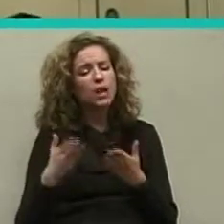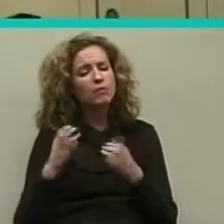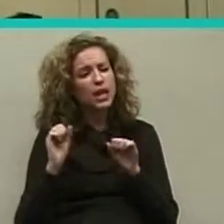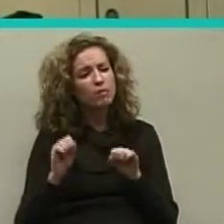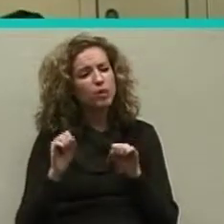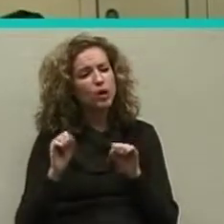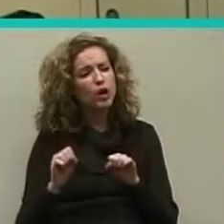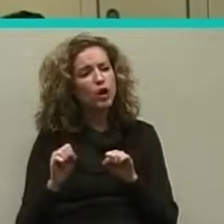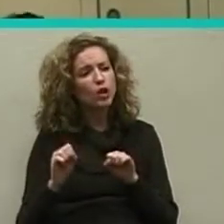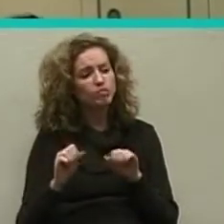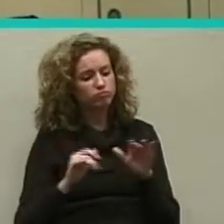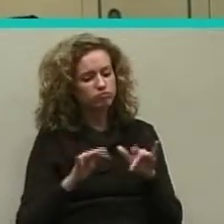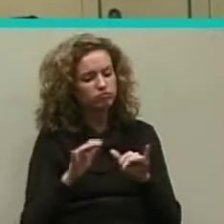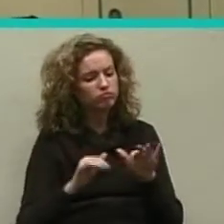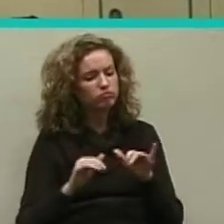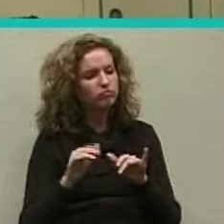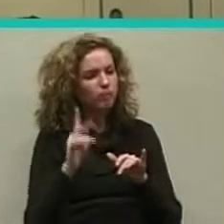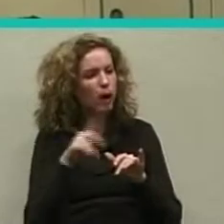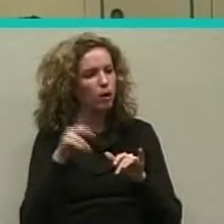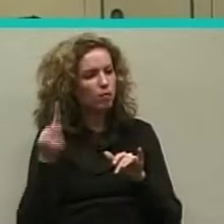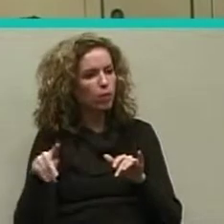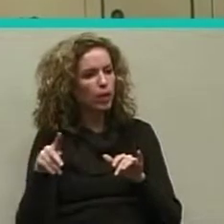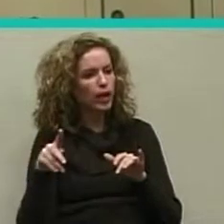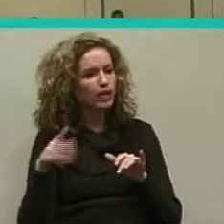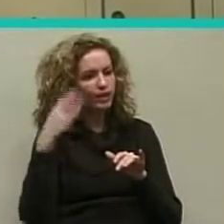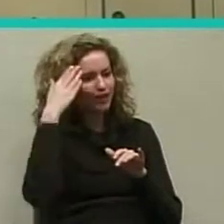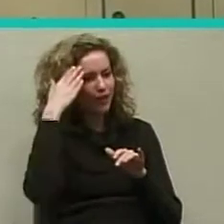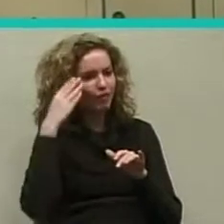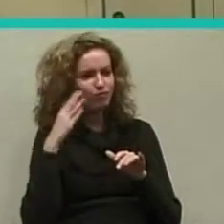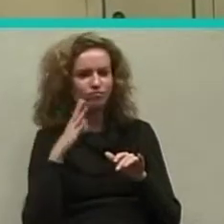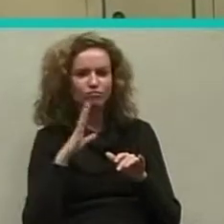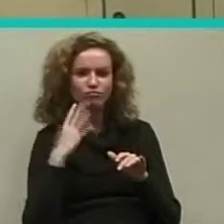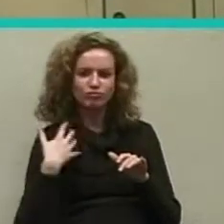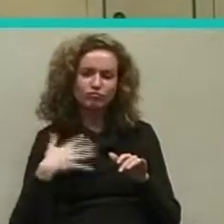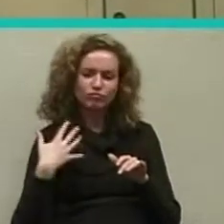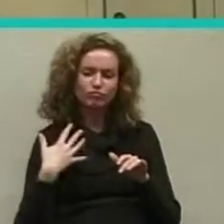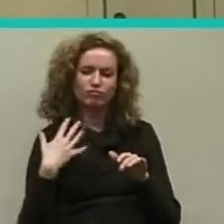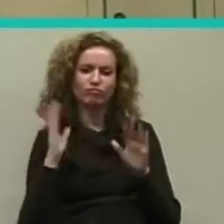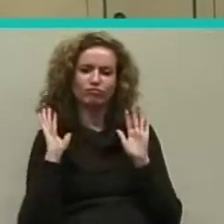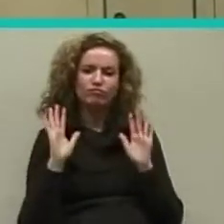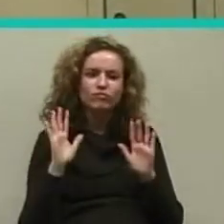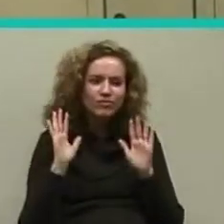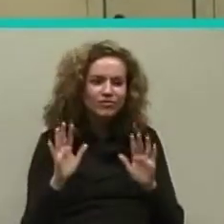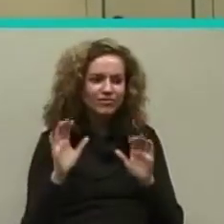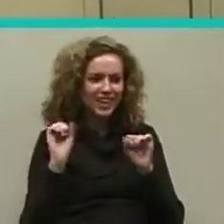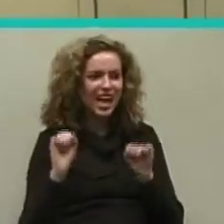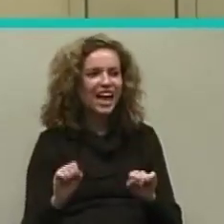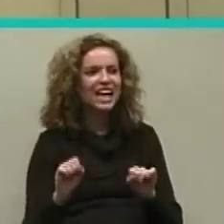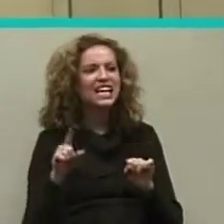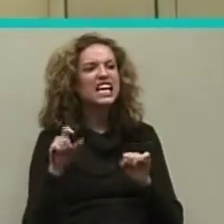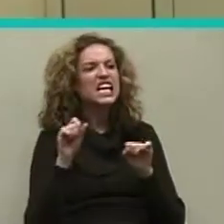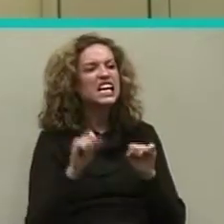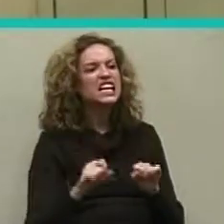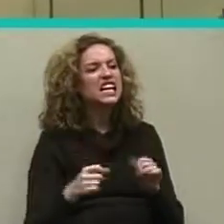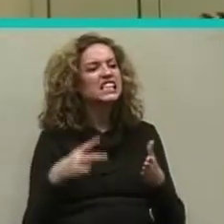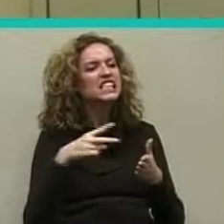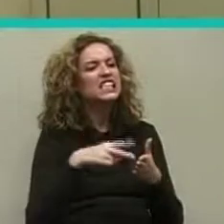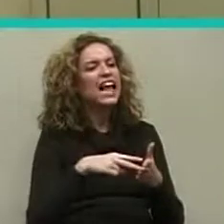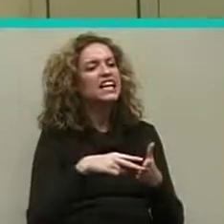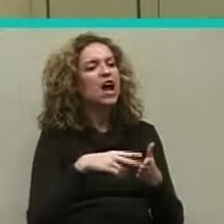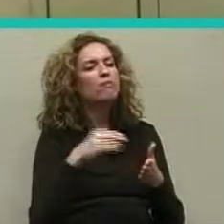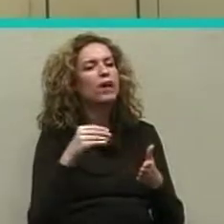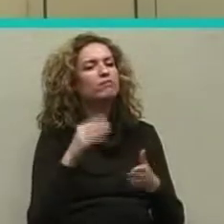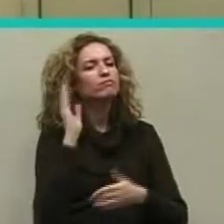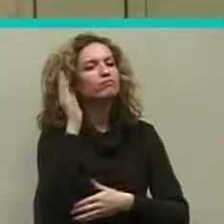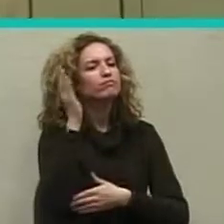you a PowerPoint presentation that would just make your socks fall off. Right? He could come up and give you a verbal presentation that would be